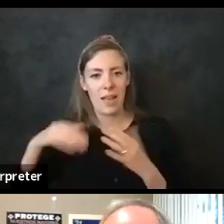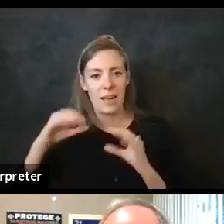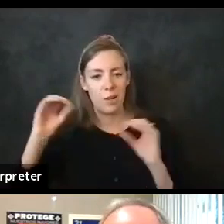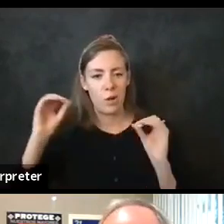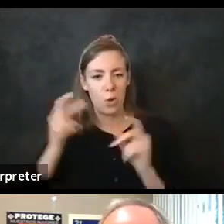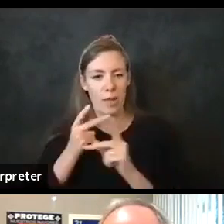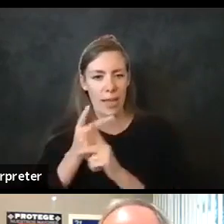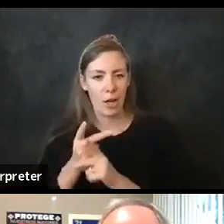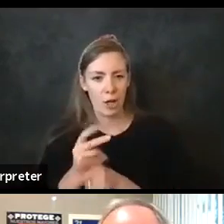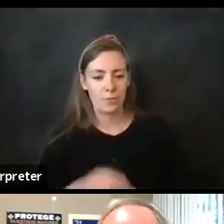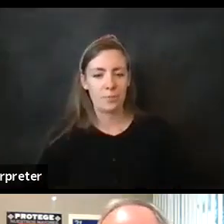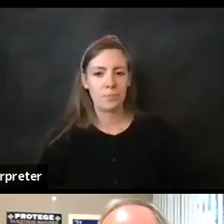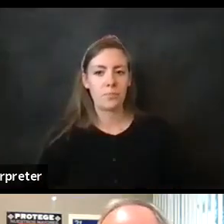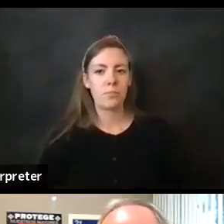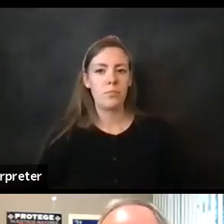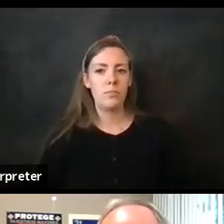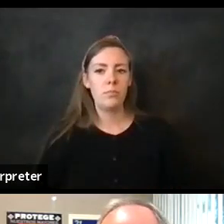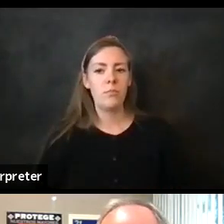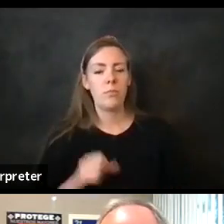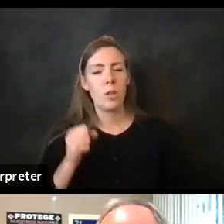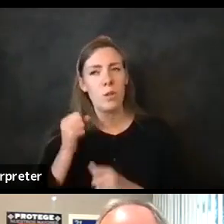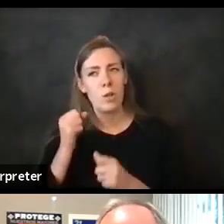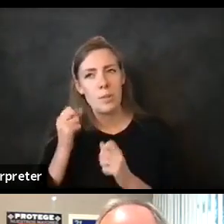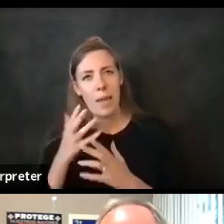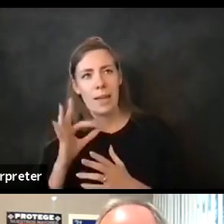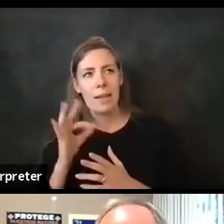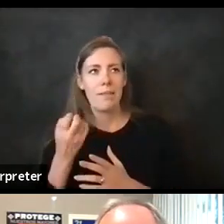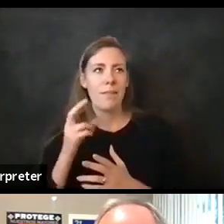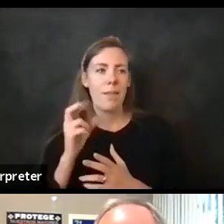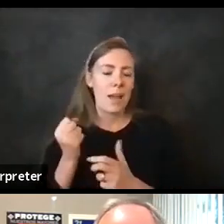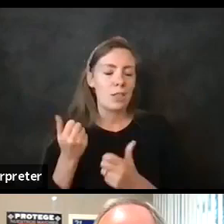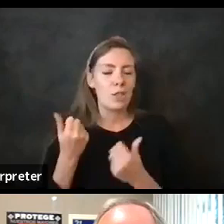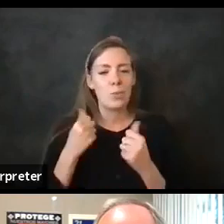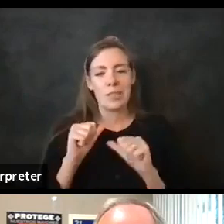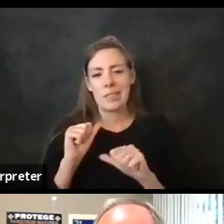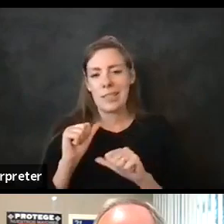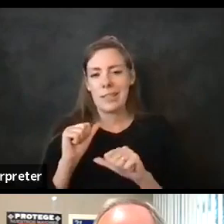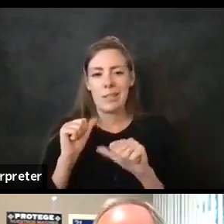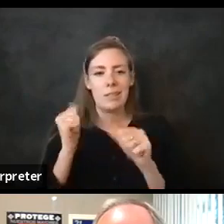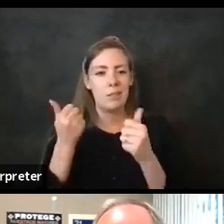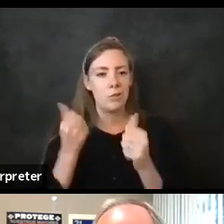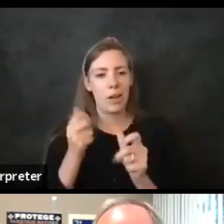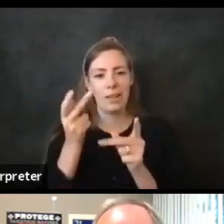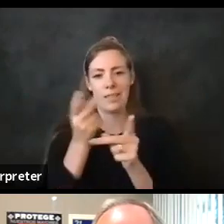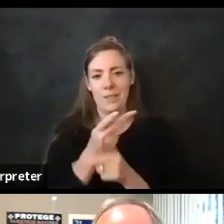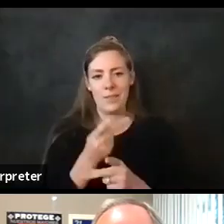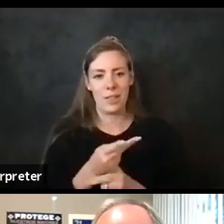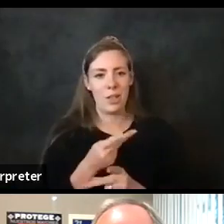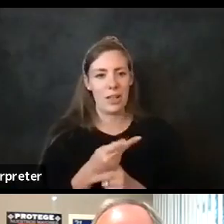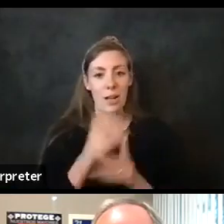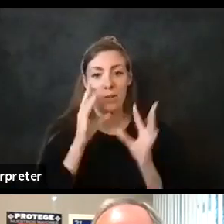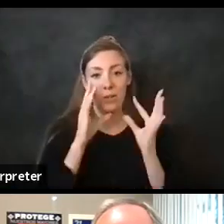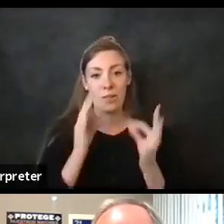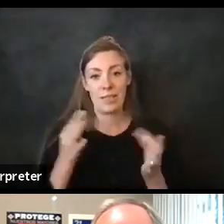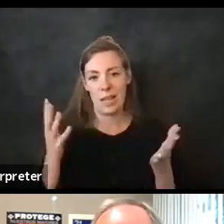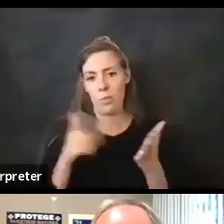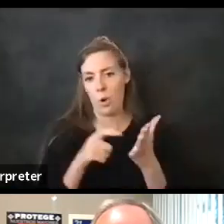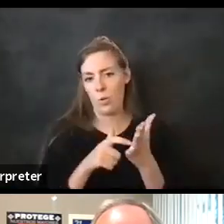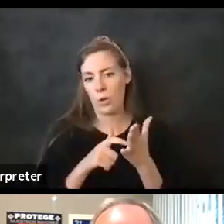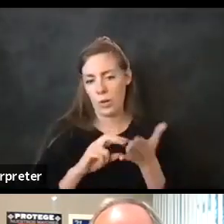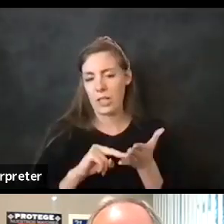So there's multiple factors going into this, and we're working with our healthcare partners to determine what those criteria would